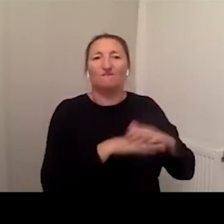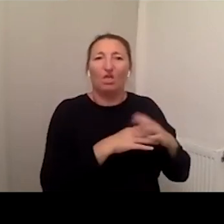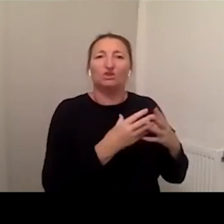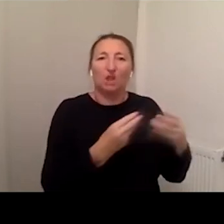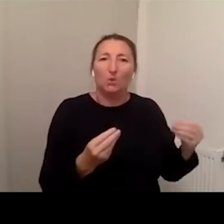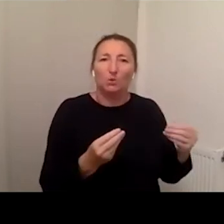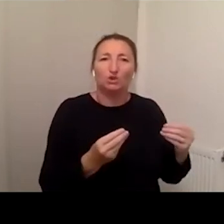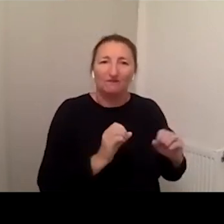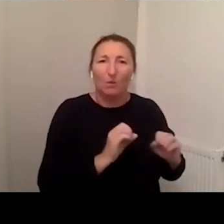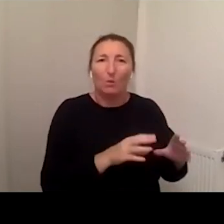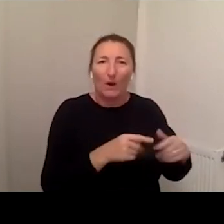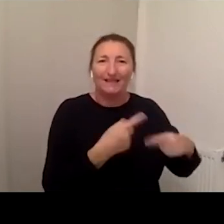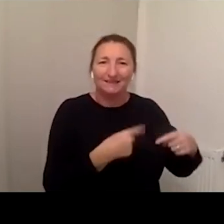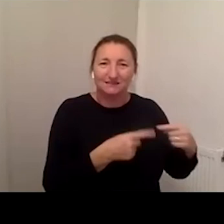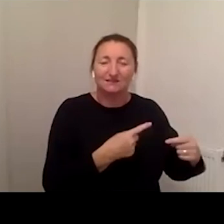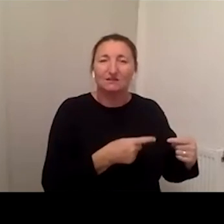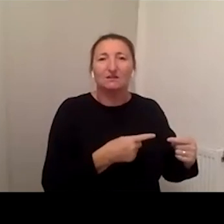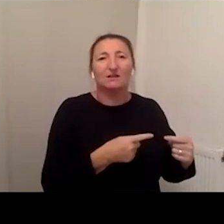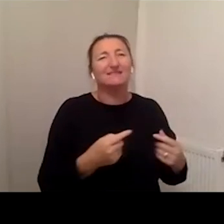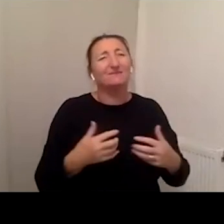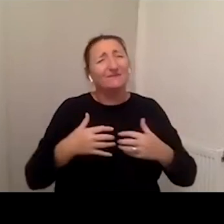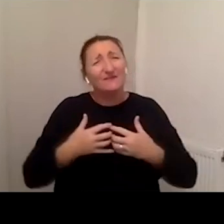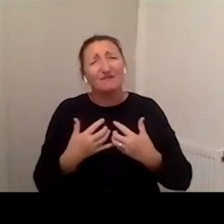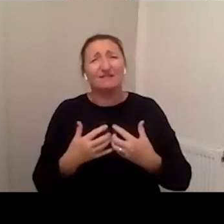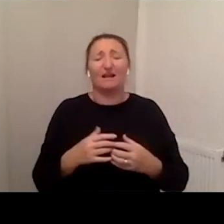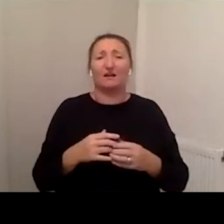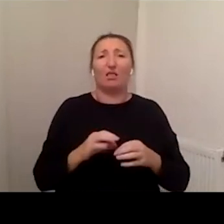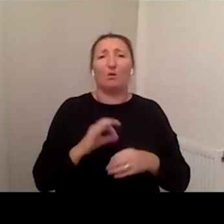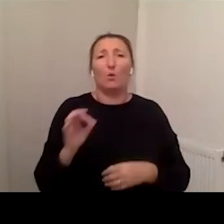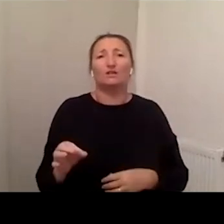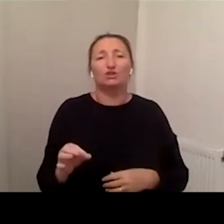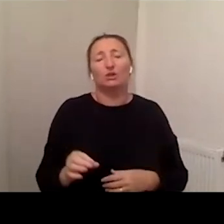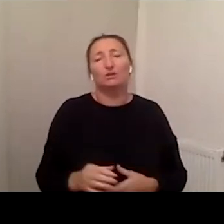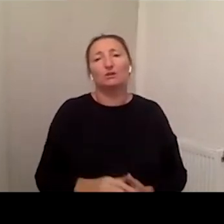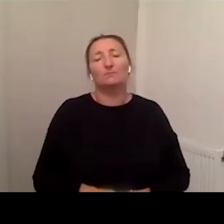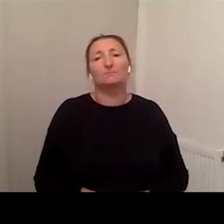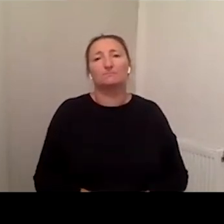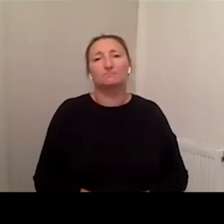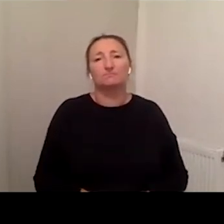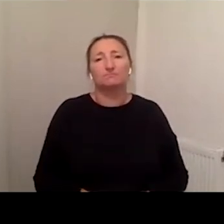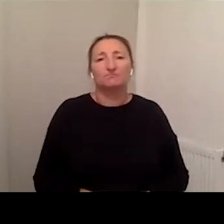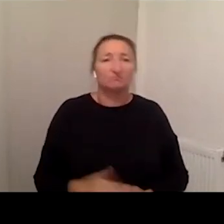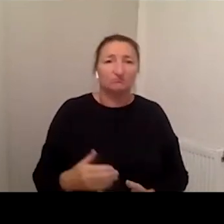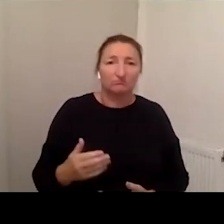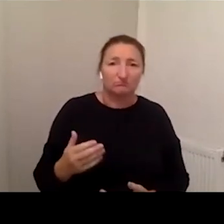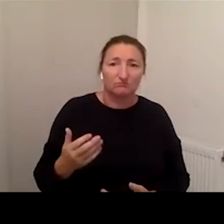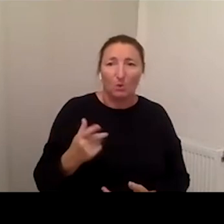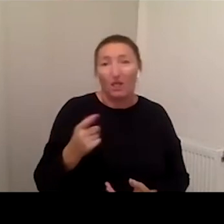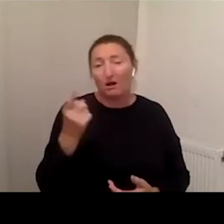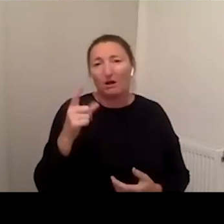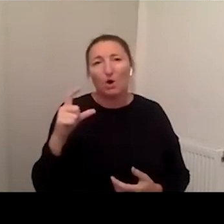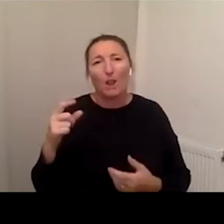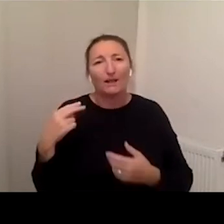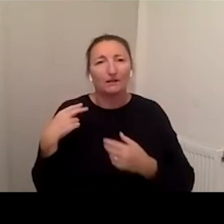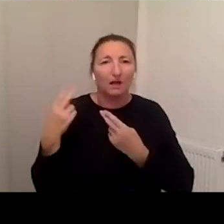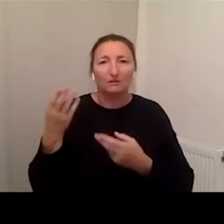it varies depending on the question. It gets very technical. But on the other point, Alice, well, maybe colleagues want to say something about that. Well,